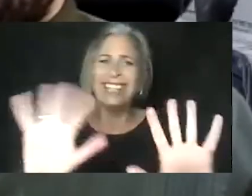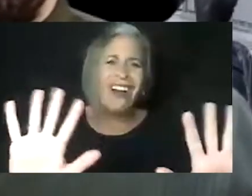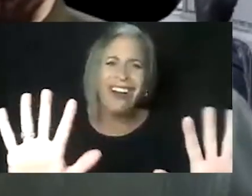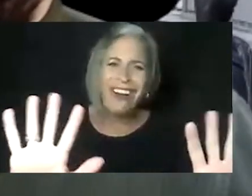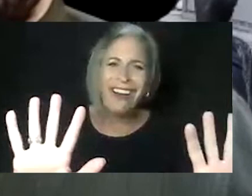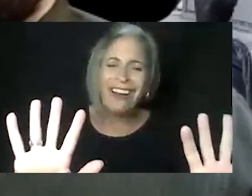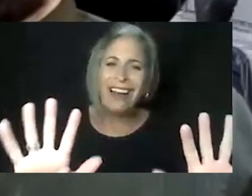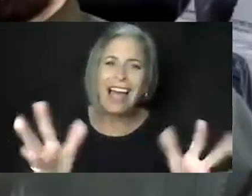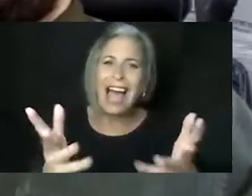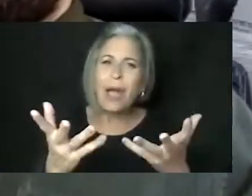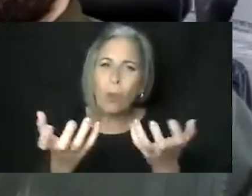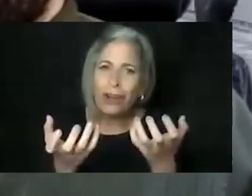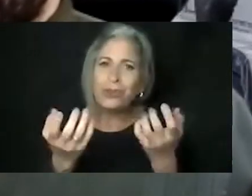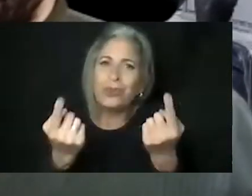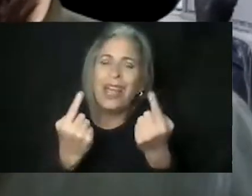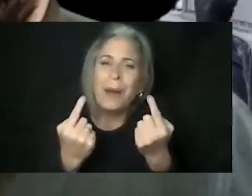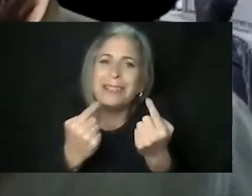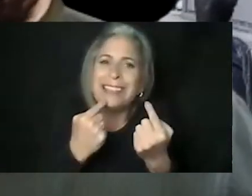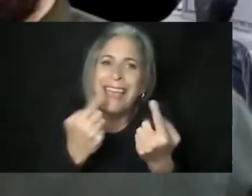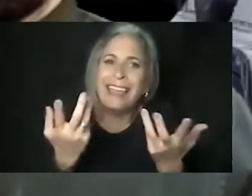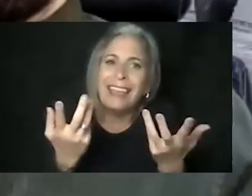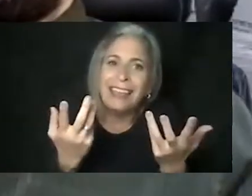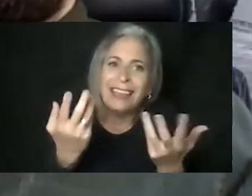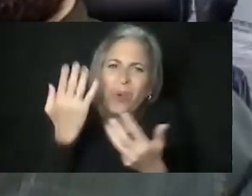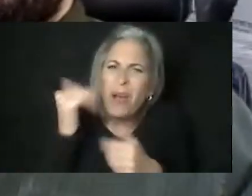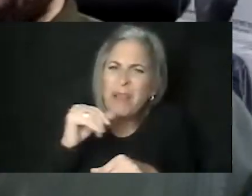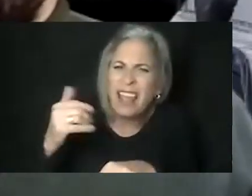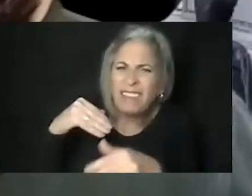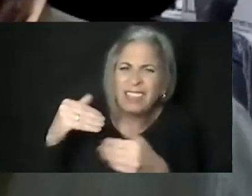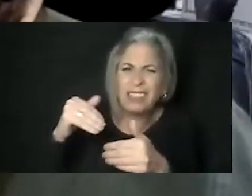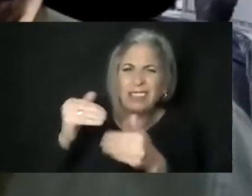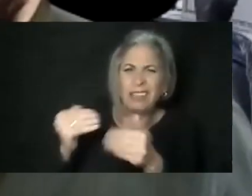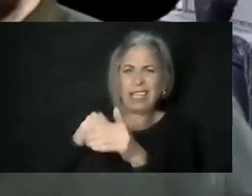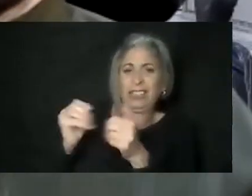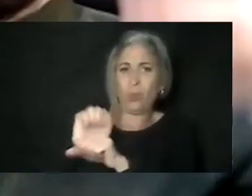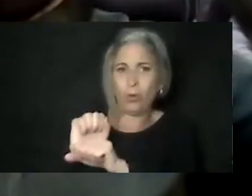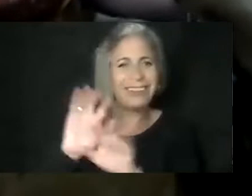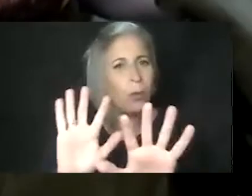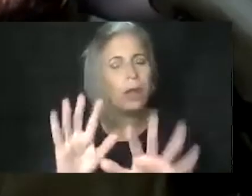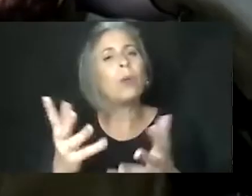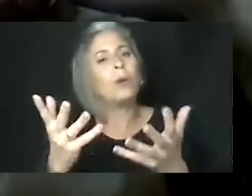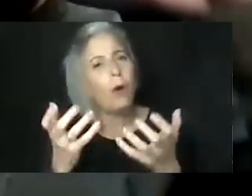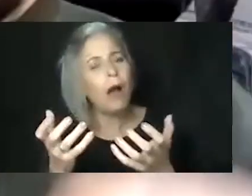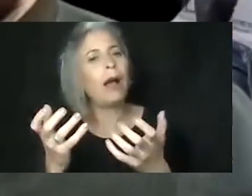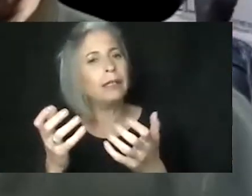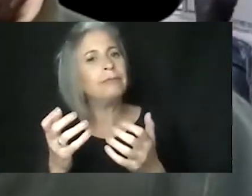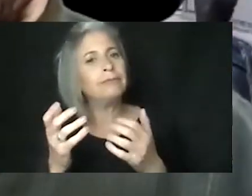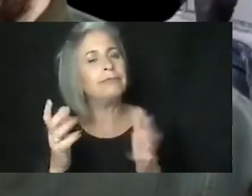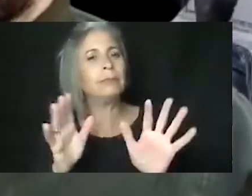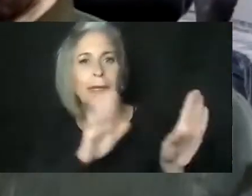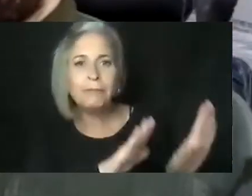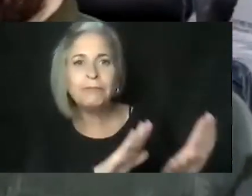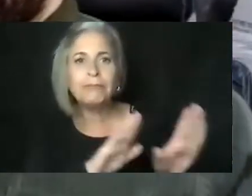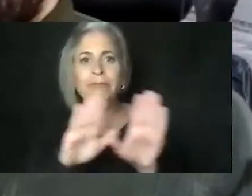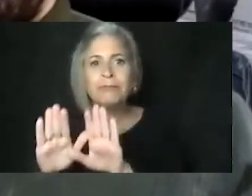on the platform to work with us and saying, hey, how come I'm not getting access to any work, right? And so it's that delicate